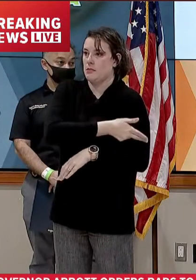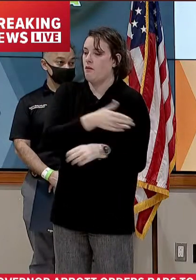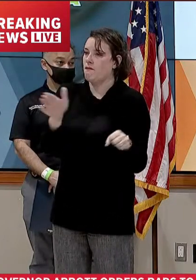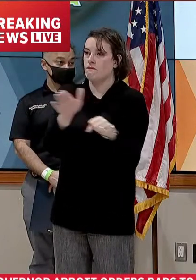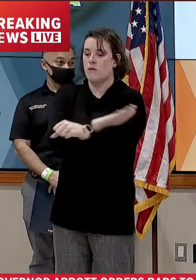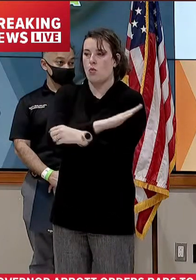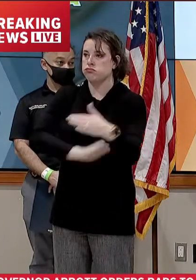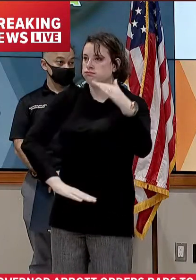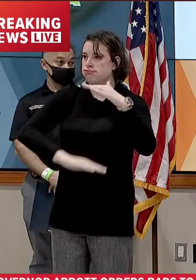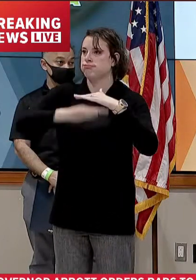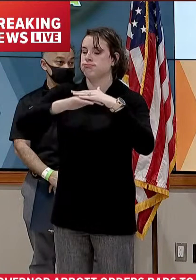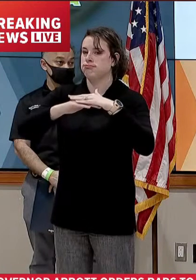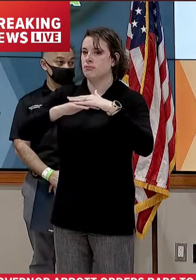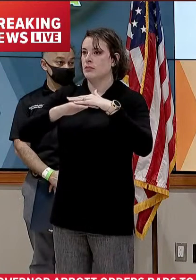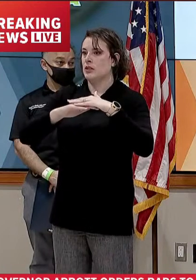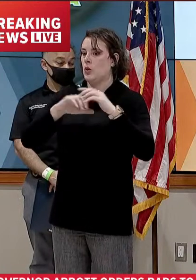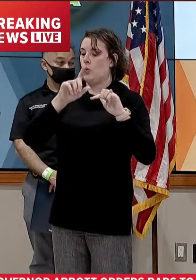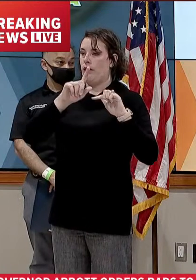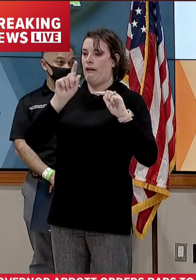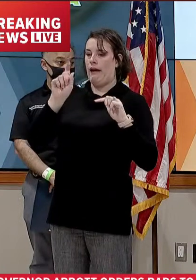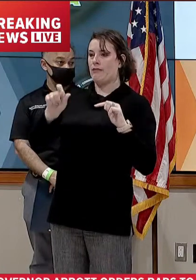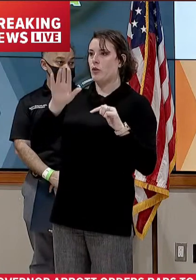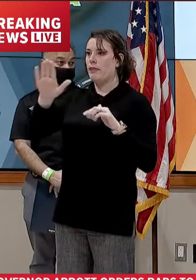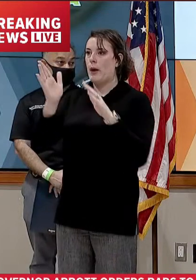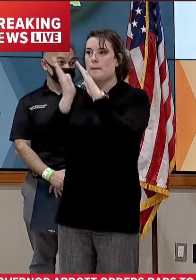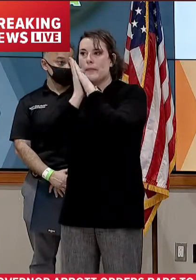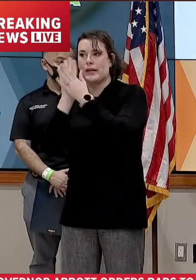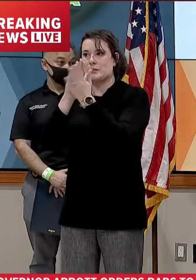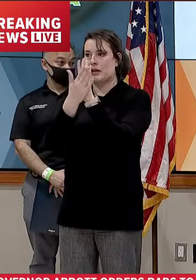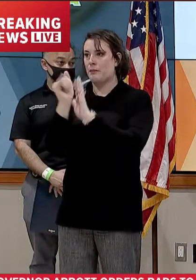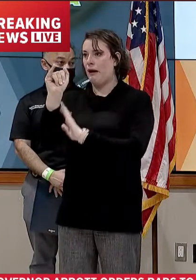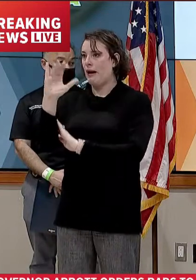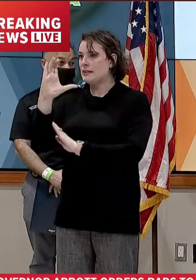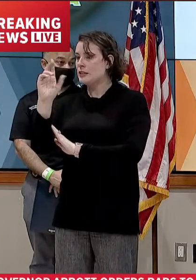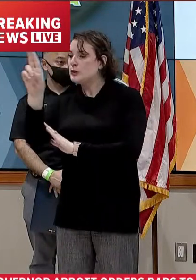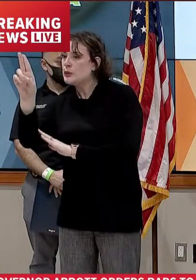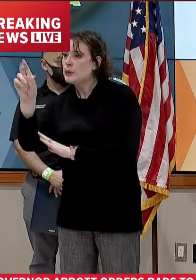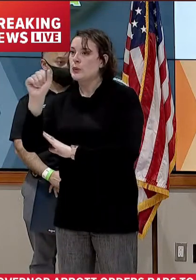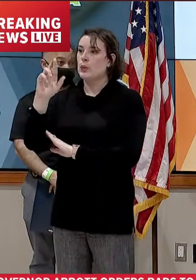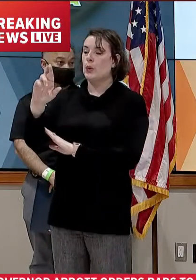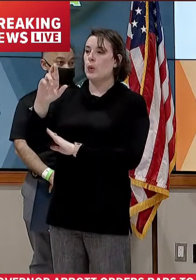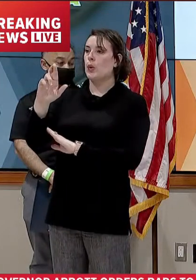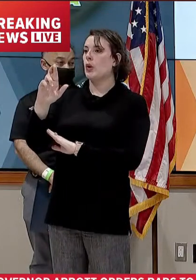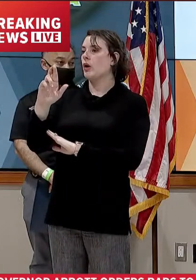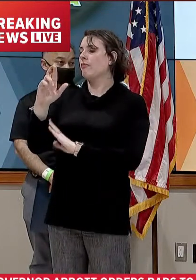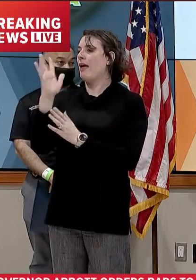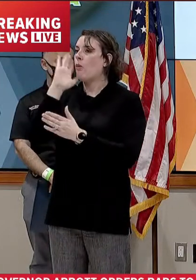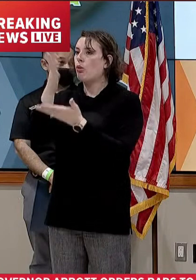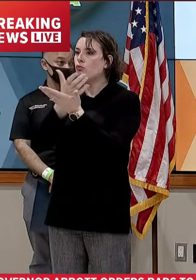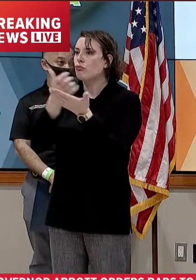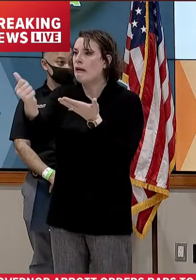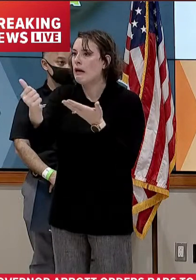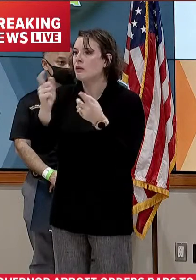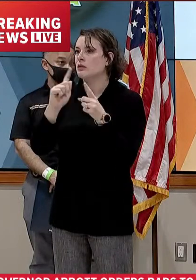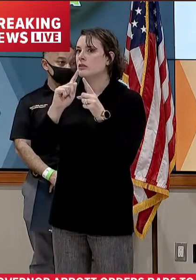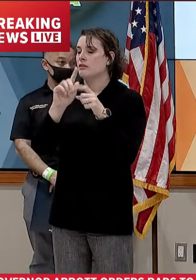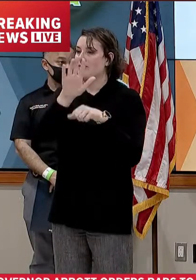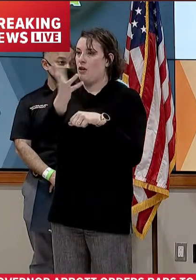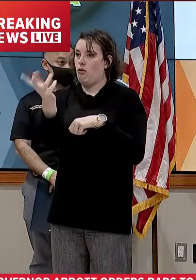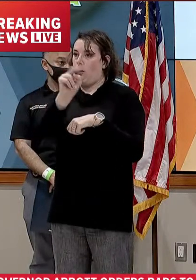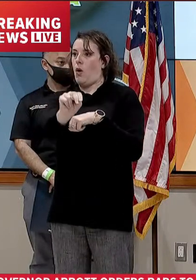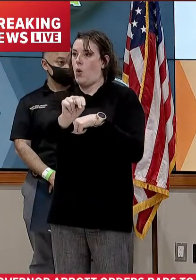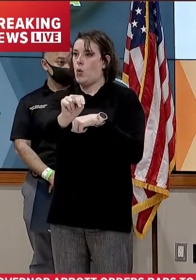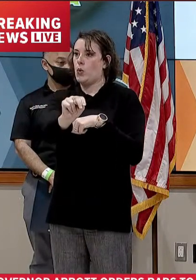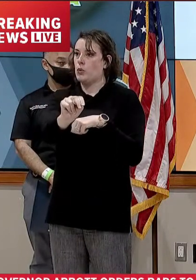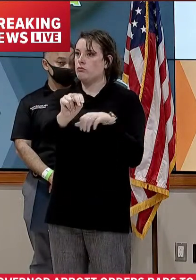at a point where they're having to convert their beds to ICU beds, where they're close to running out of their